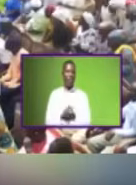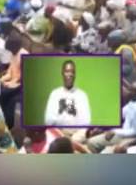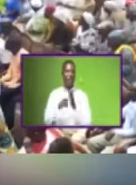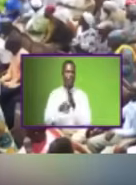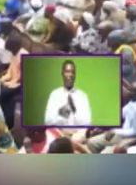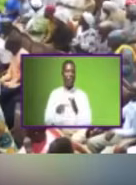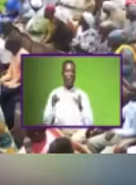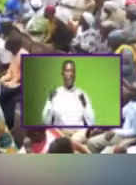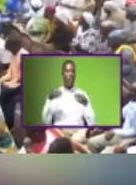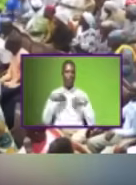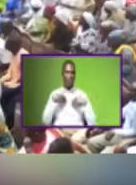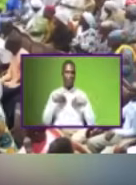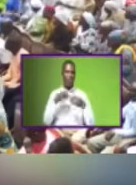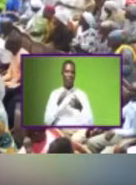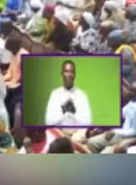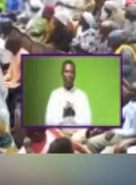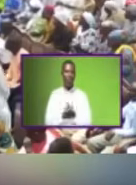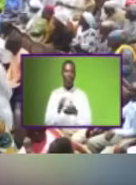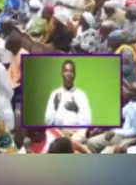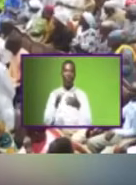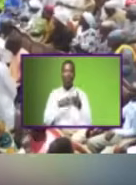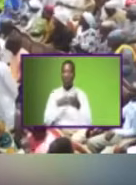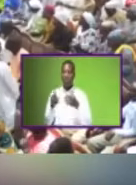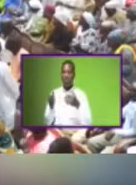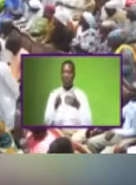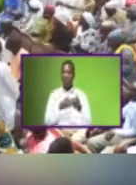Yes.